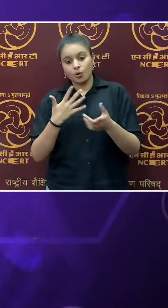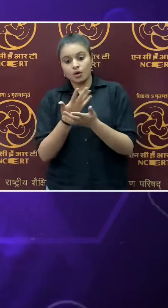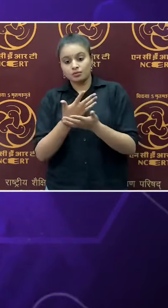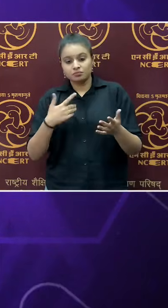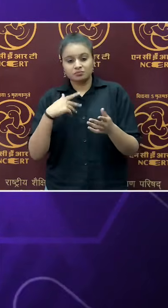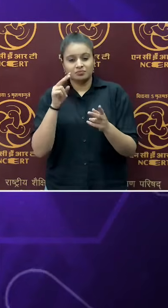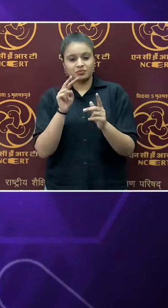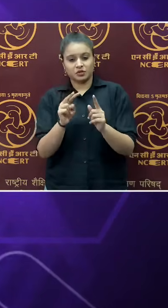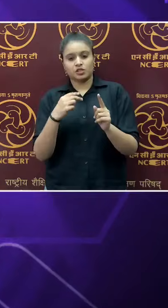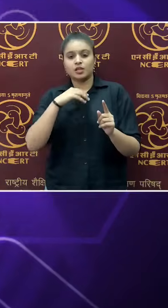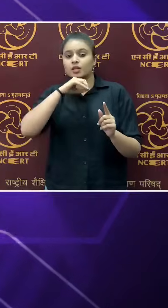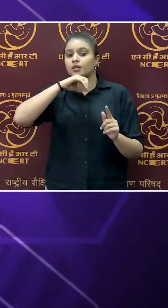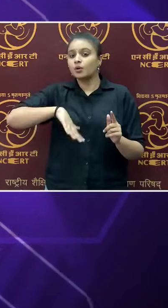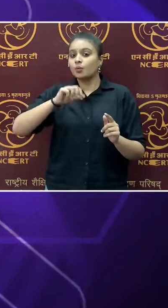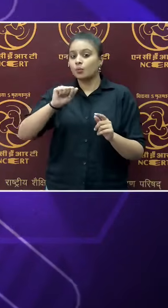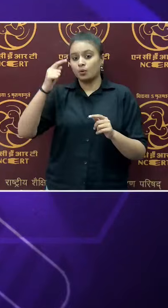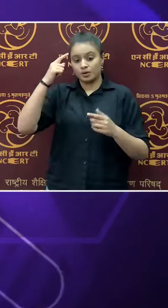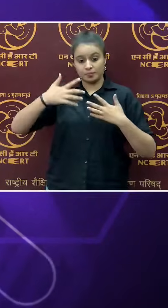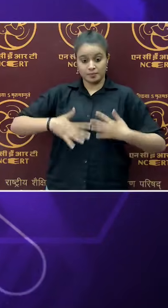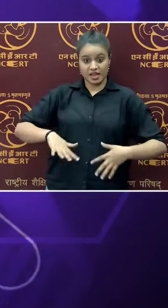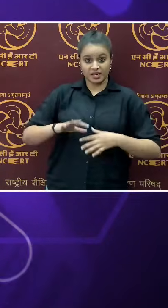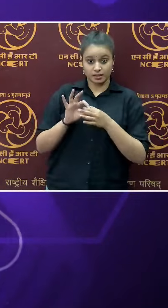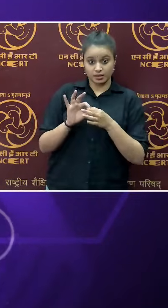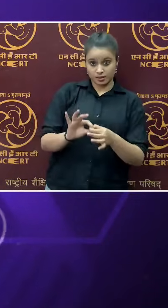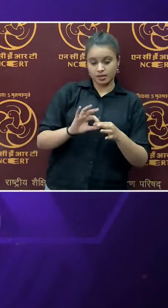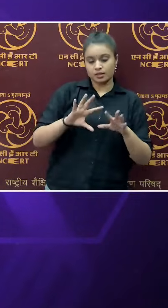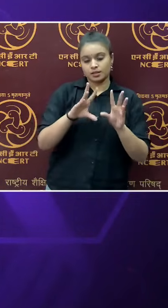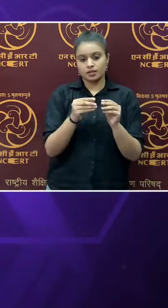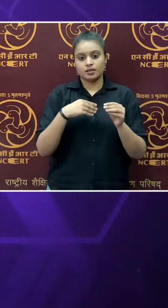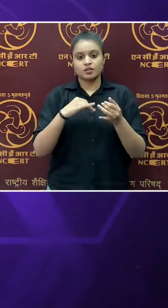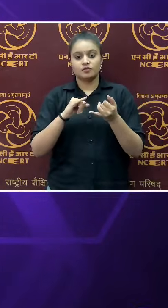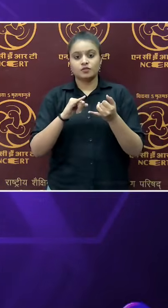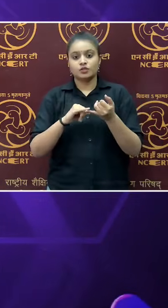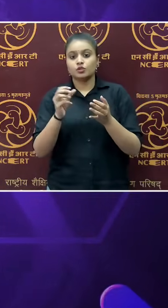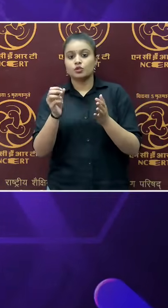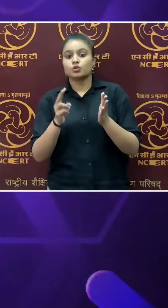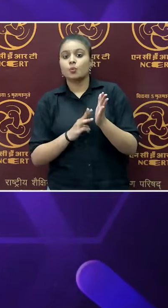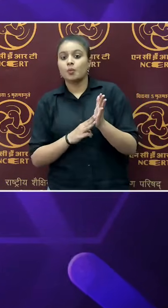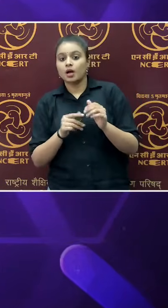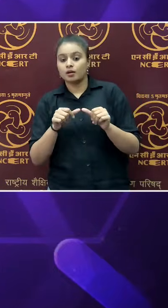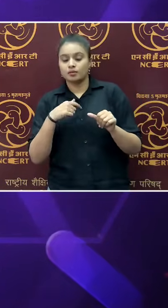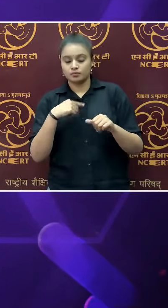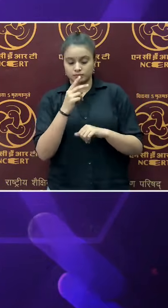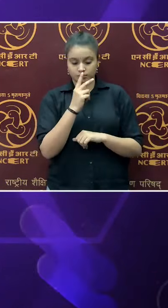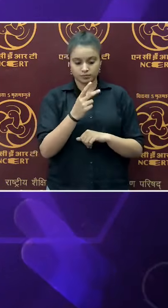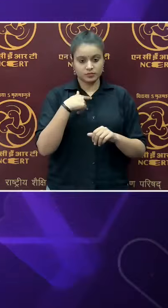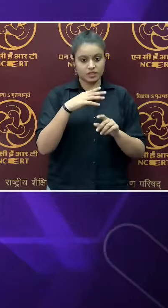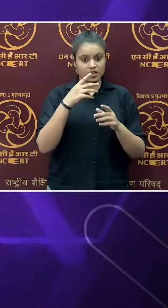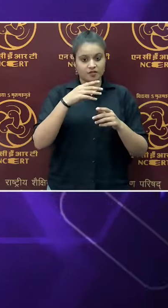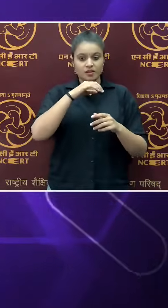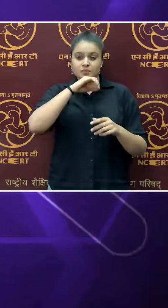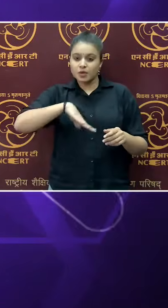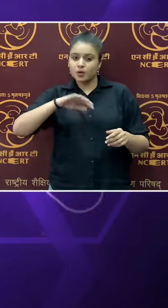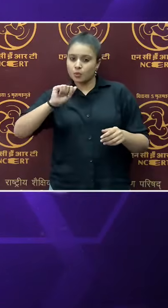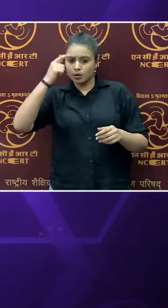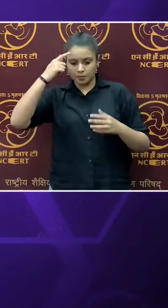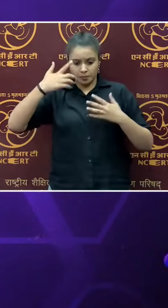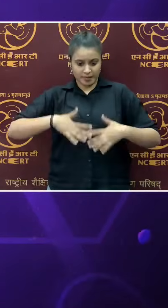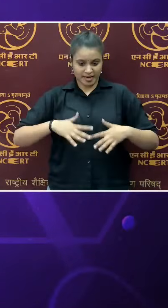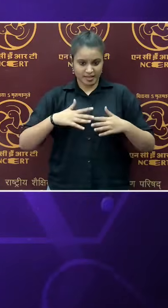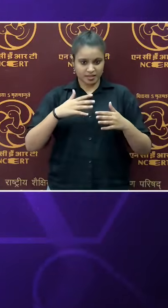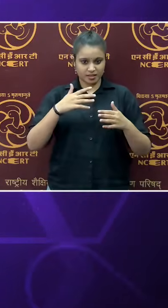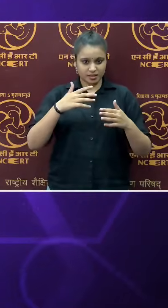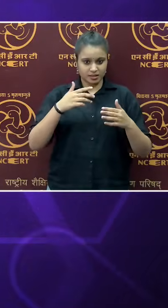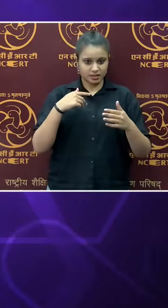adolescents' mental health. So, Sir Dr. Somashekar, how do we recognize adolescents' mental health issues